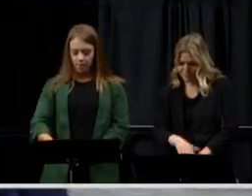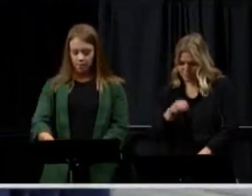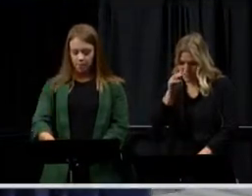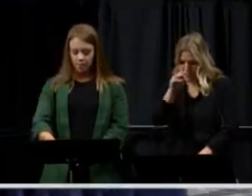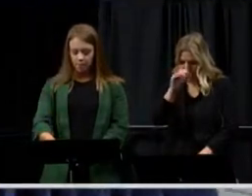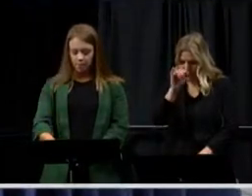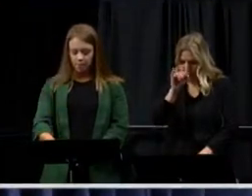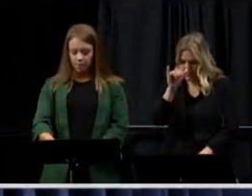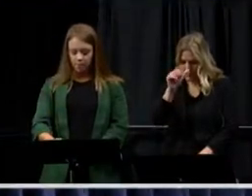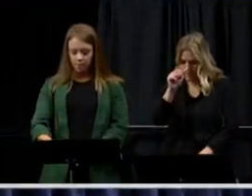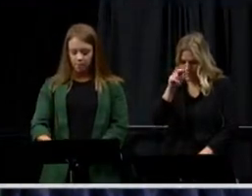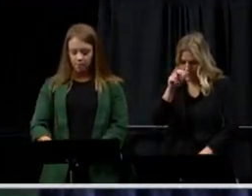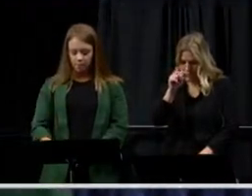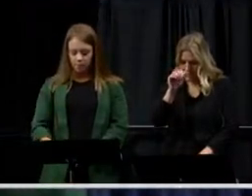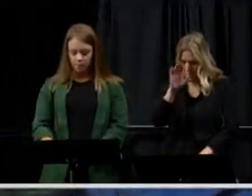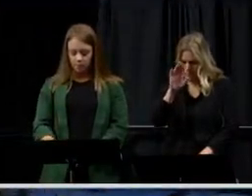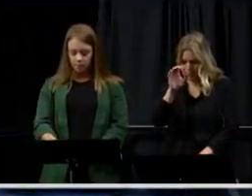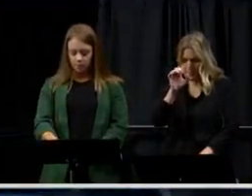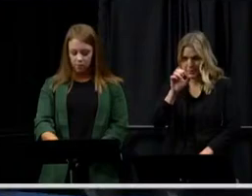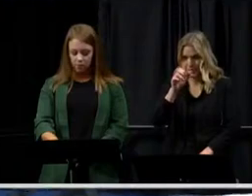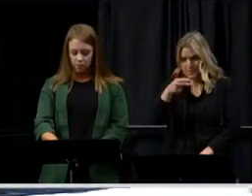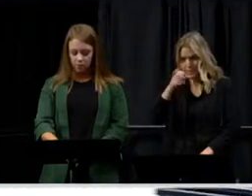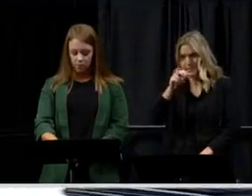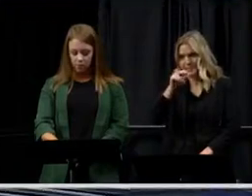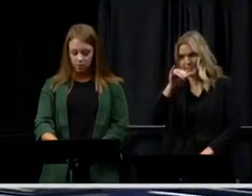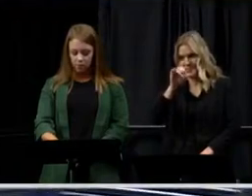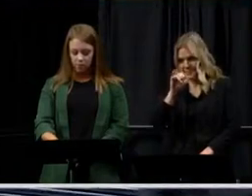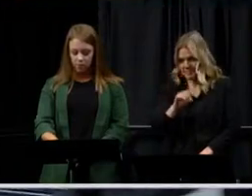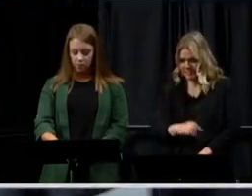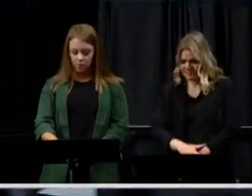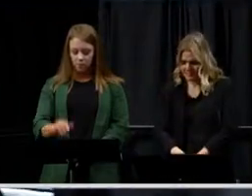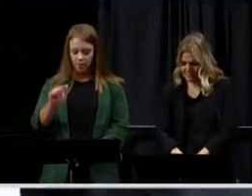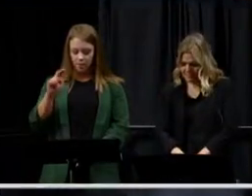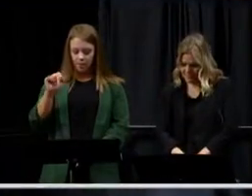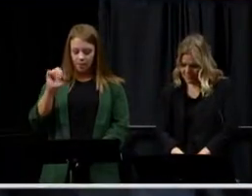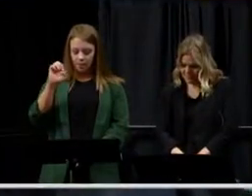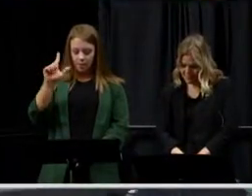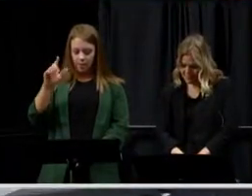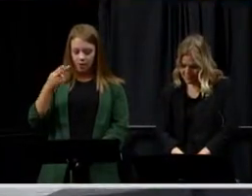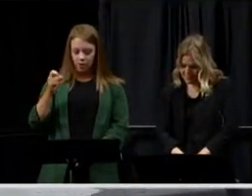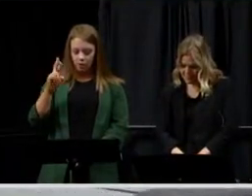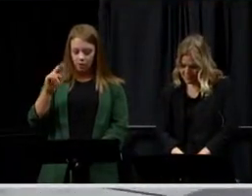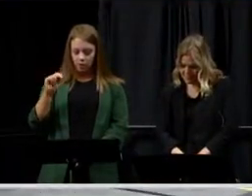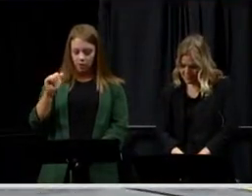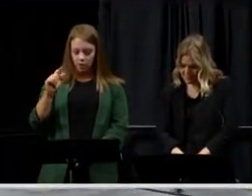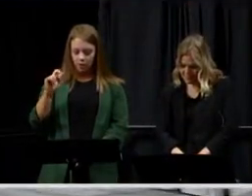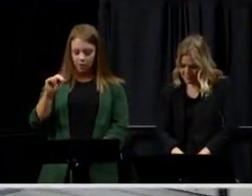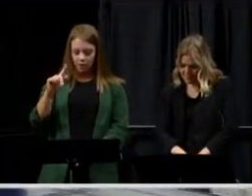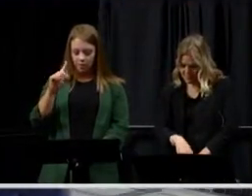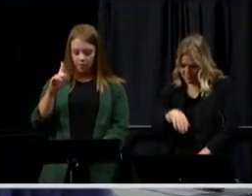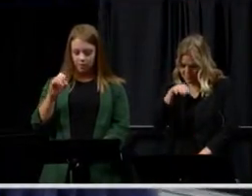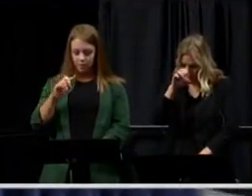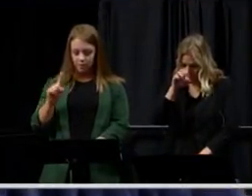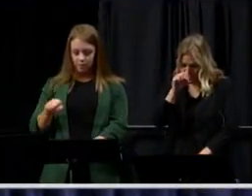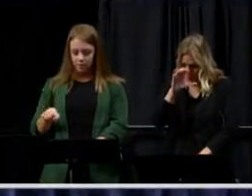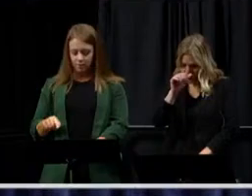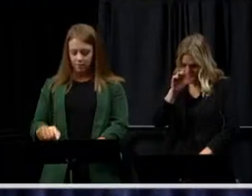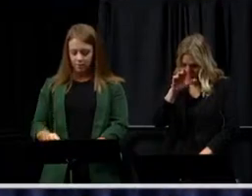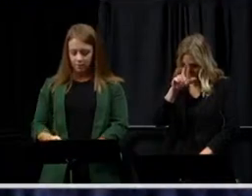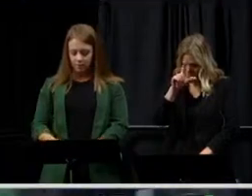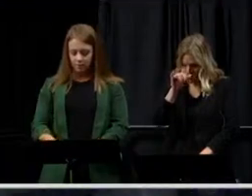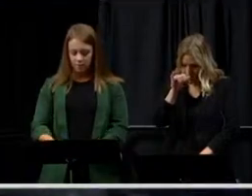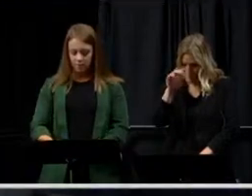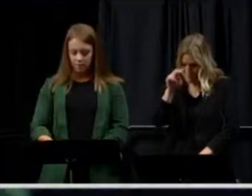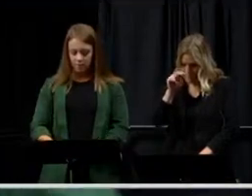Mayana Brene Penny. Anil Navarrete Hernandez. Escarly Nanette